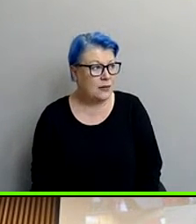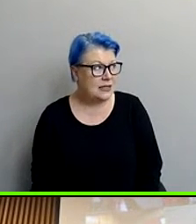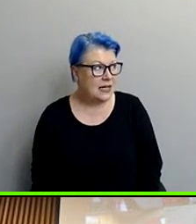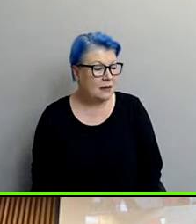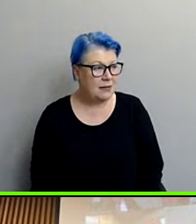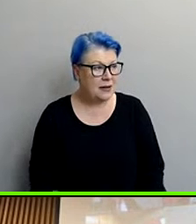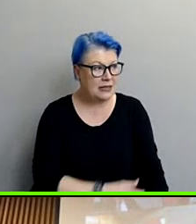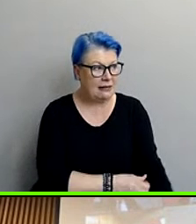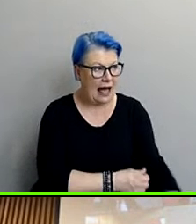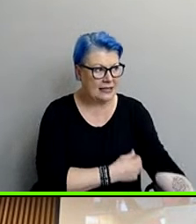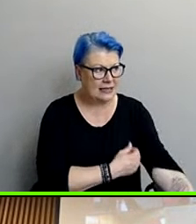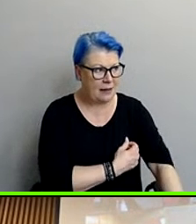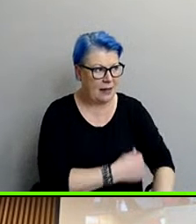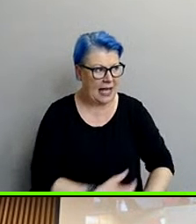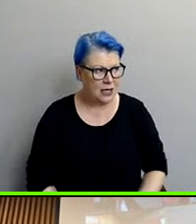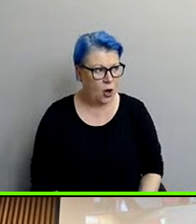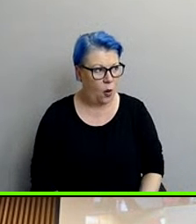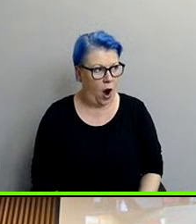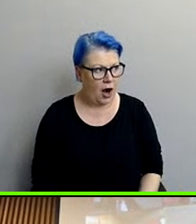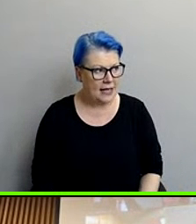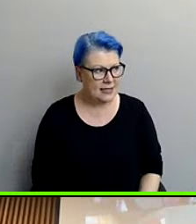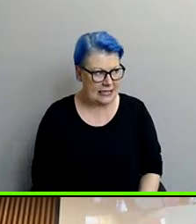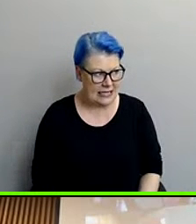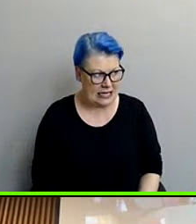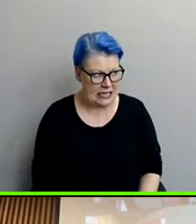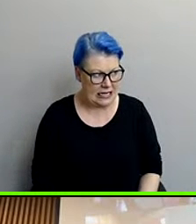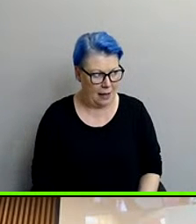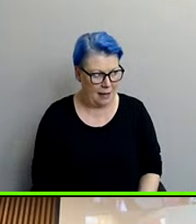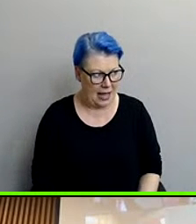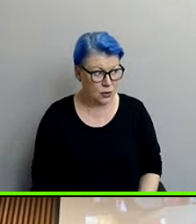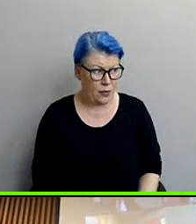Try re-looking. Oh, try first. Okay.